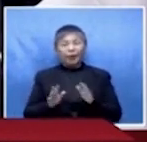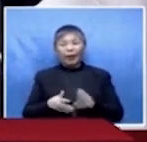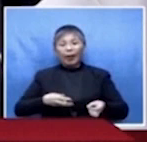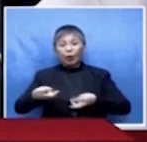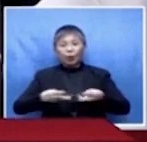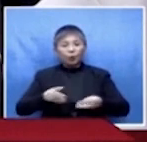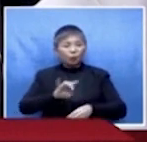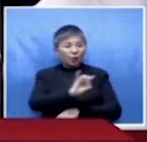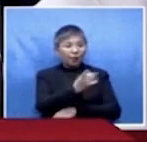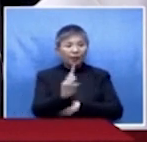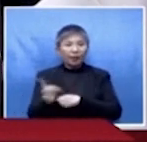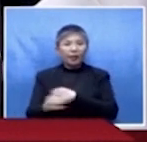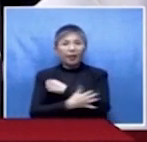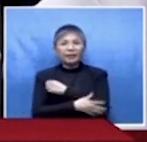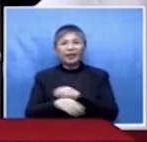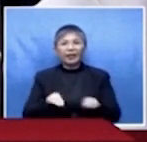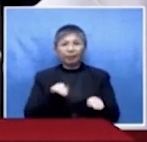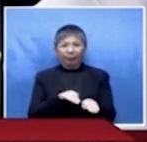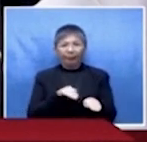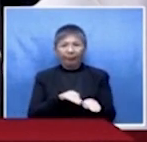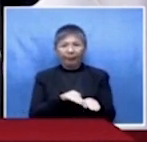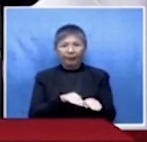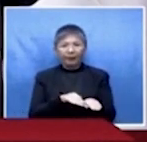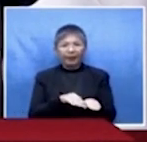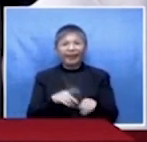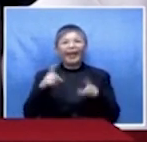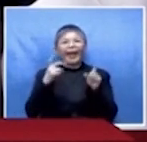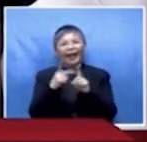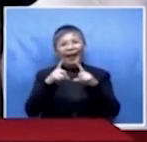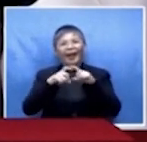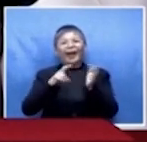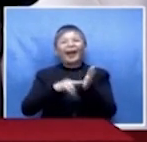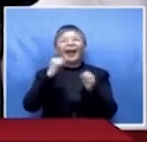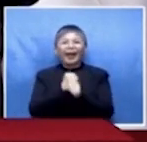perekonomian semua negara saat ini sedang macet, sedang hang.